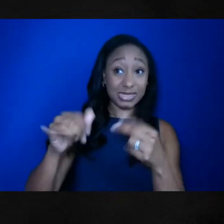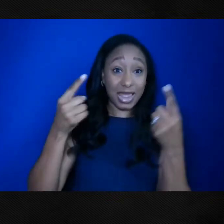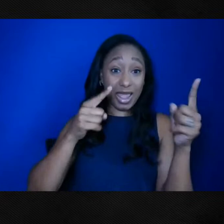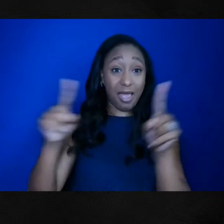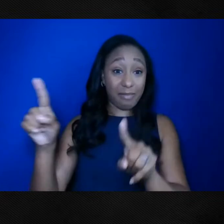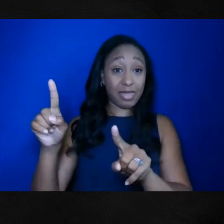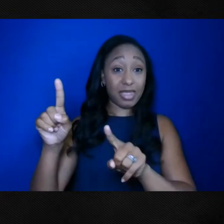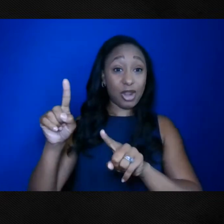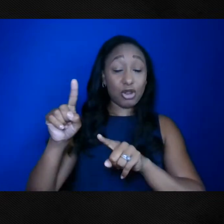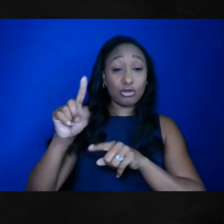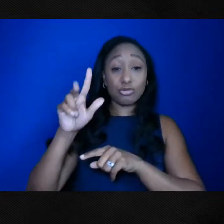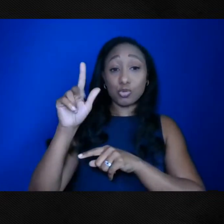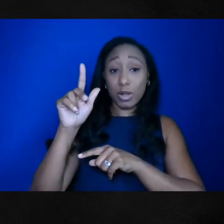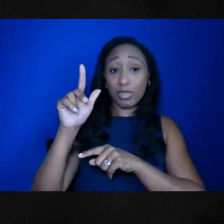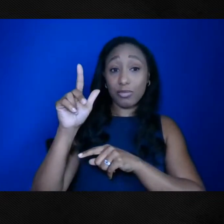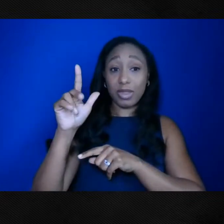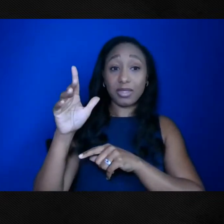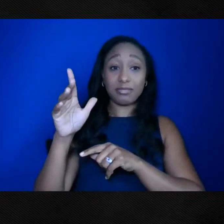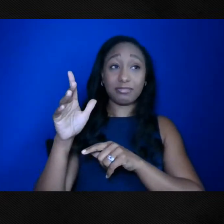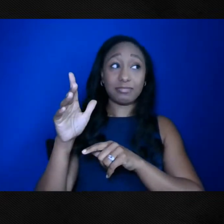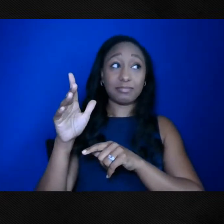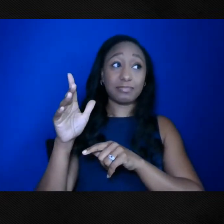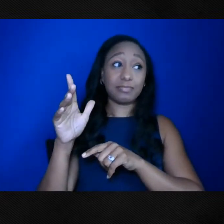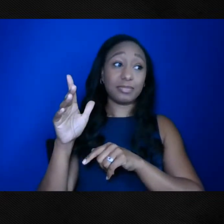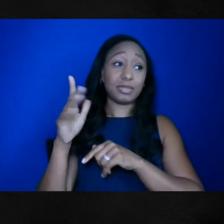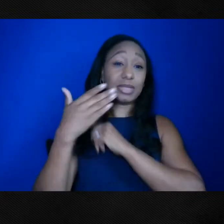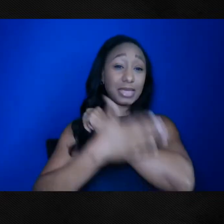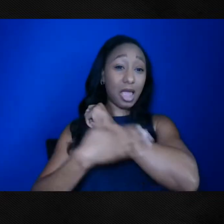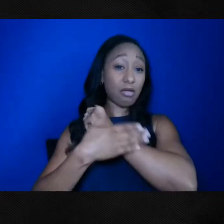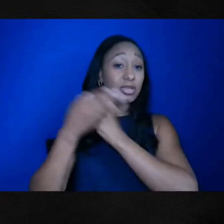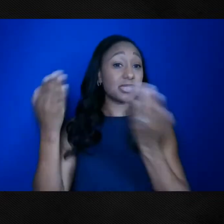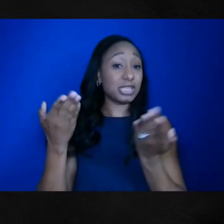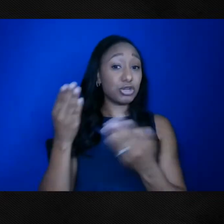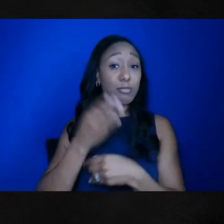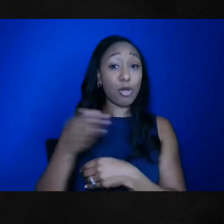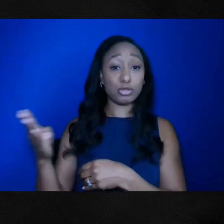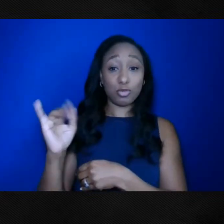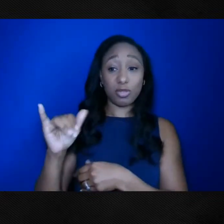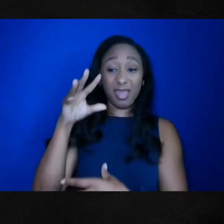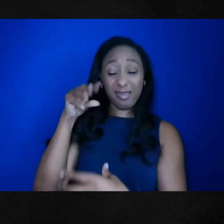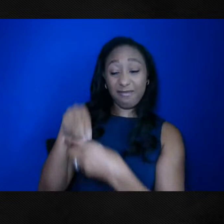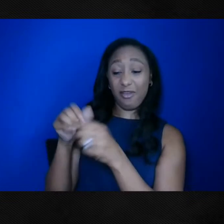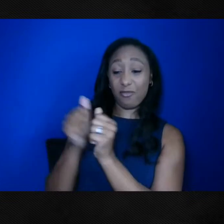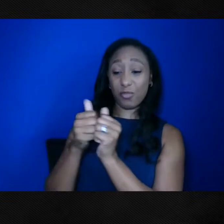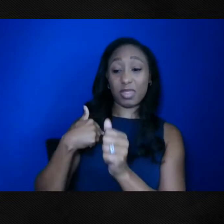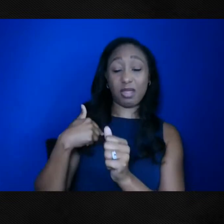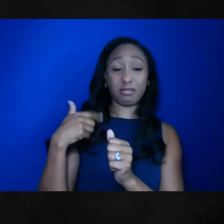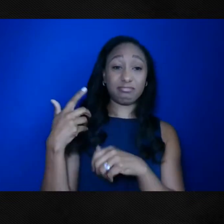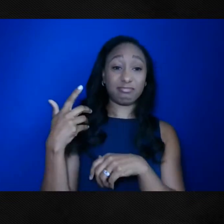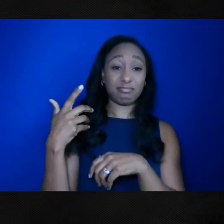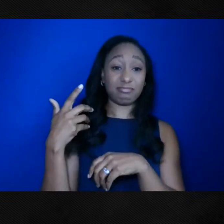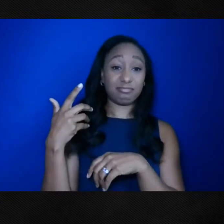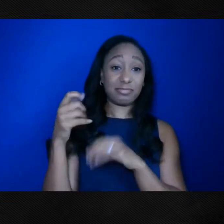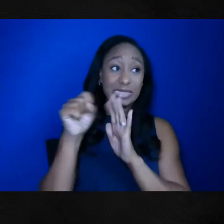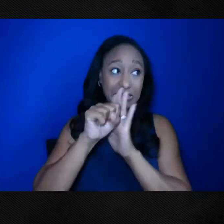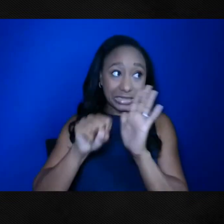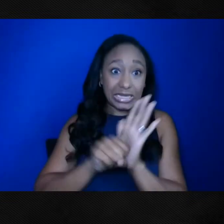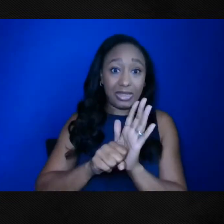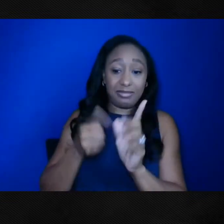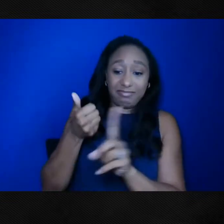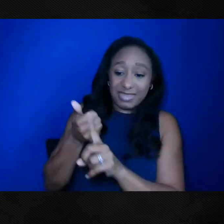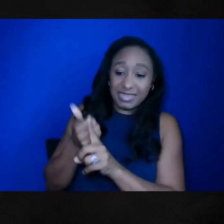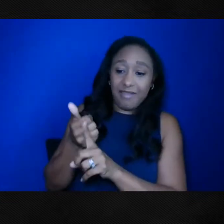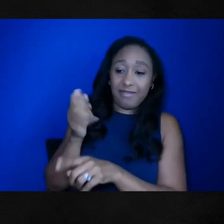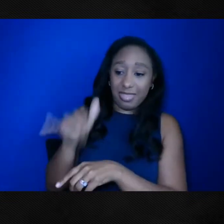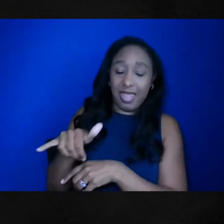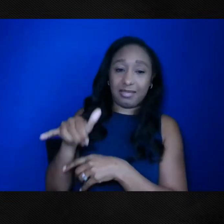counties in Baltimore paint a great profile of our state's history. These historical pieces can promote some